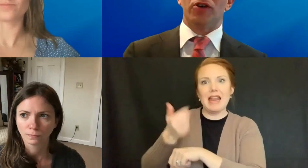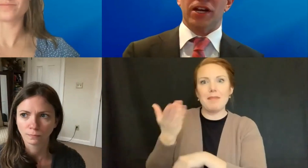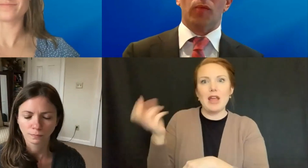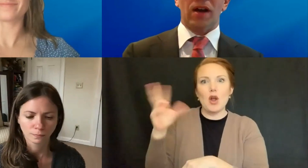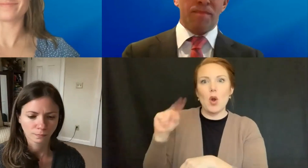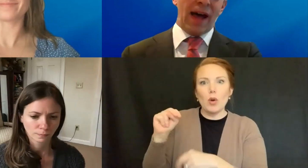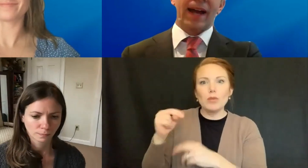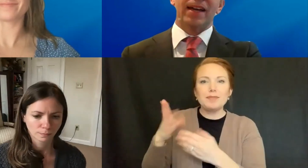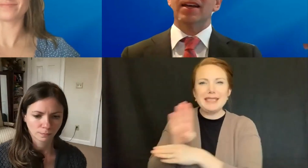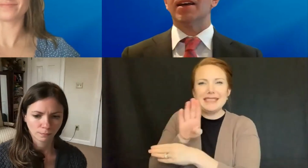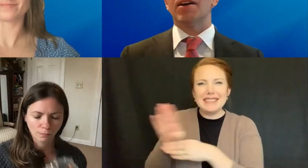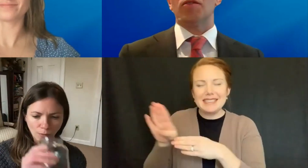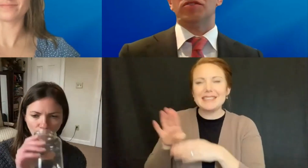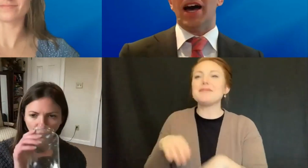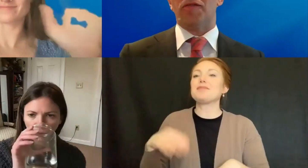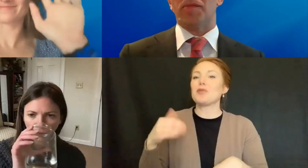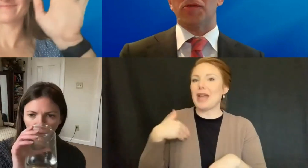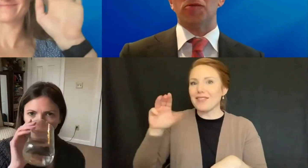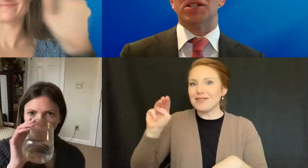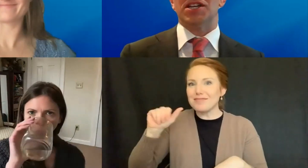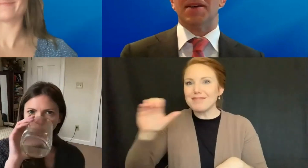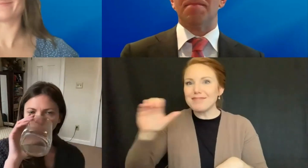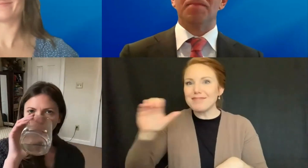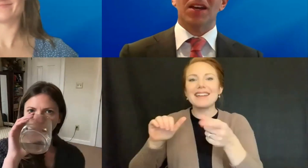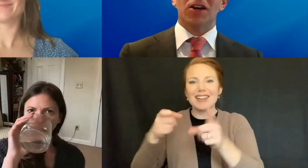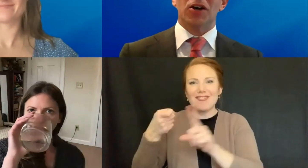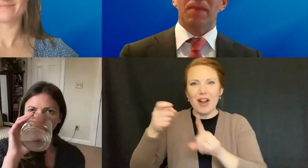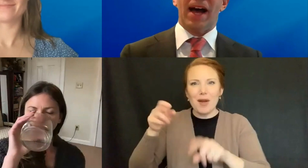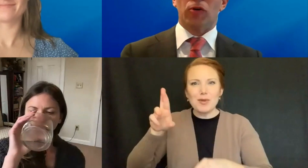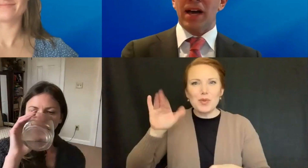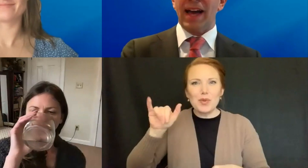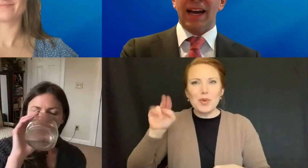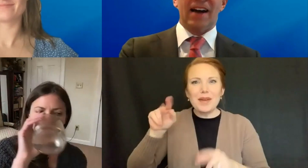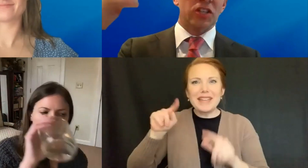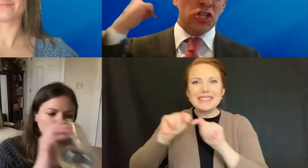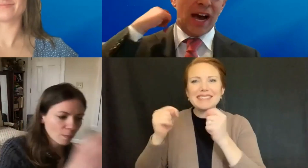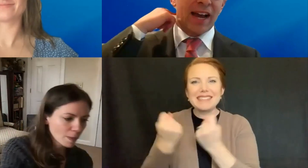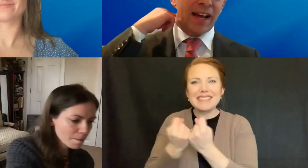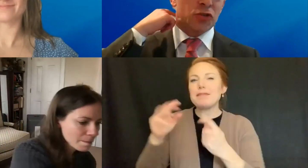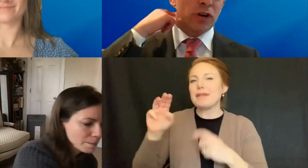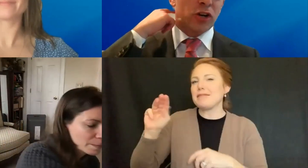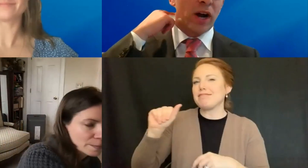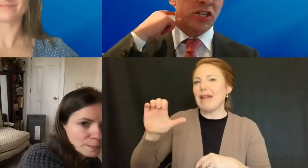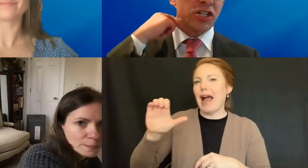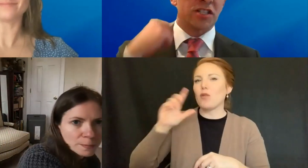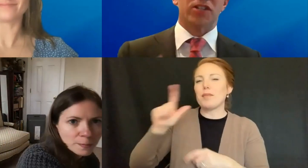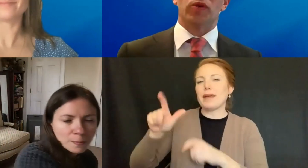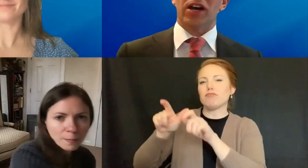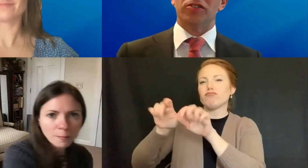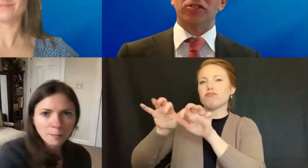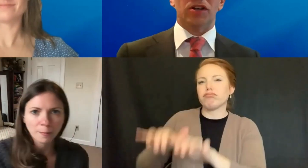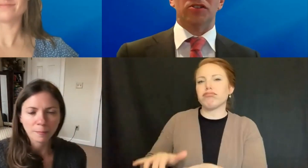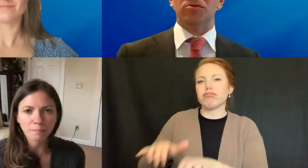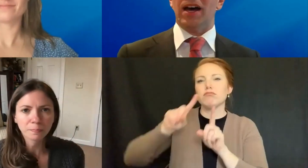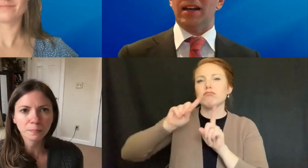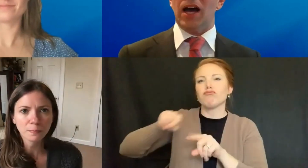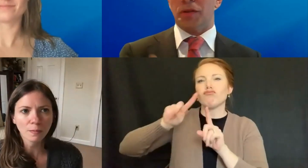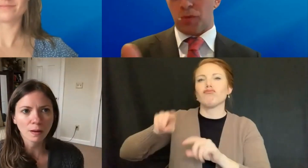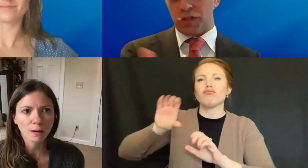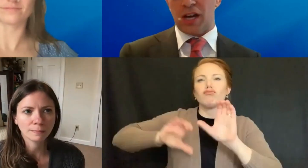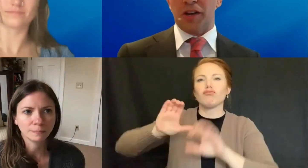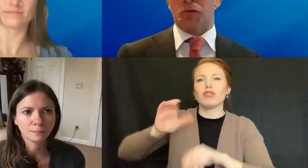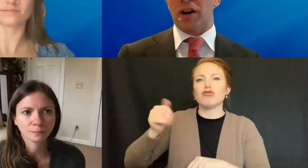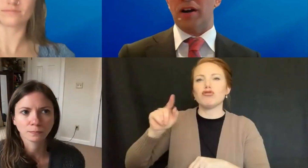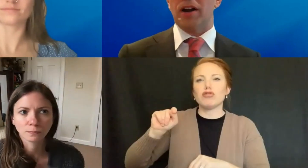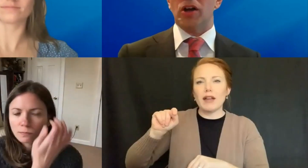to have her here. We have Mac Dow from the Rubin team. Mac will be hanging out in the chat, answering questions as we go, so you can do that